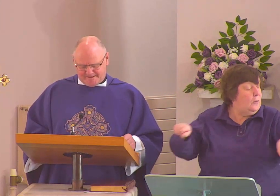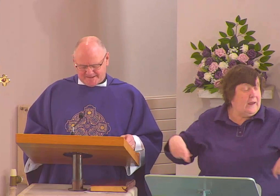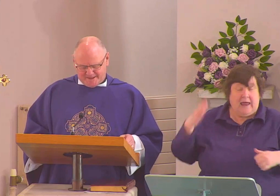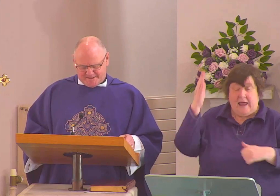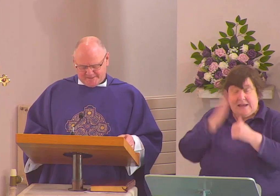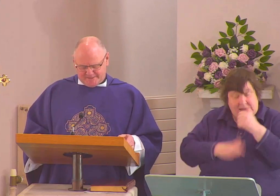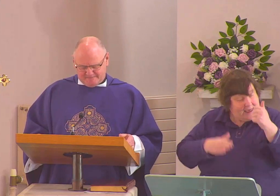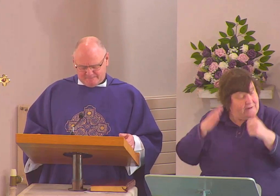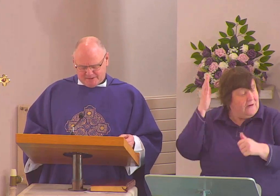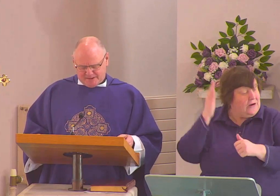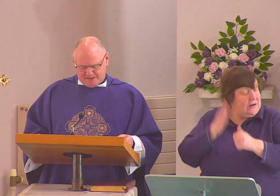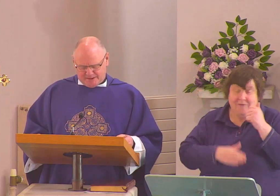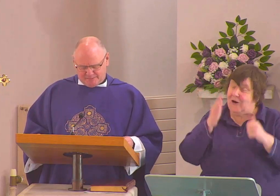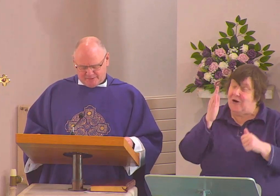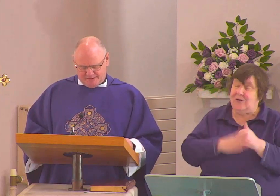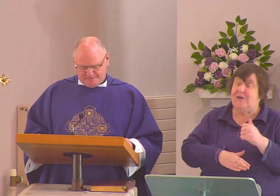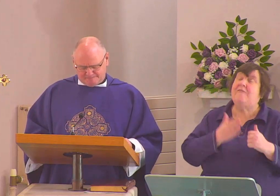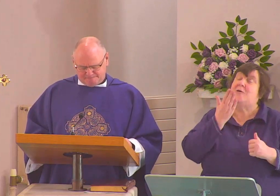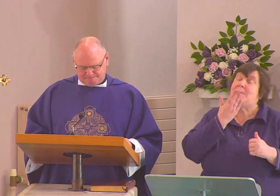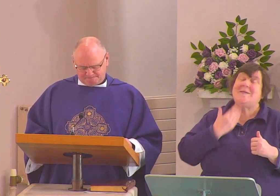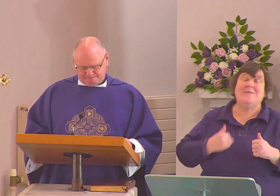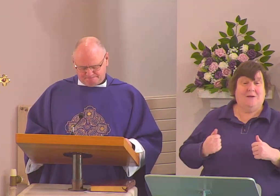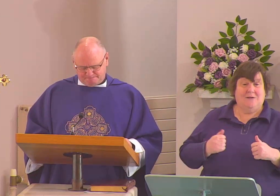Let us stand and pray.